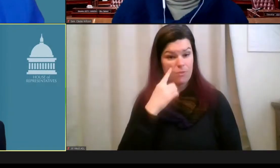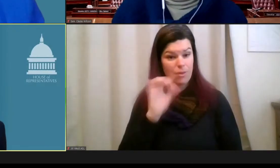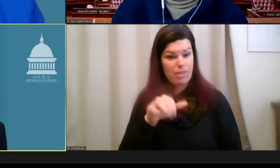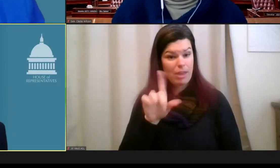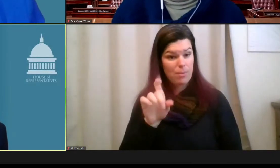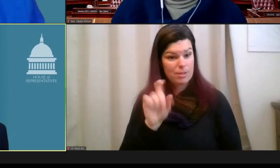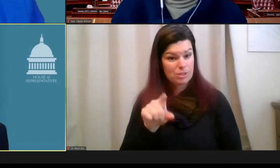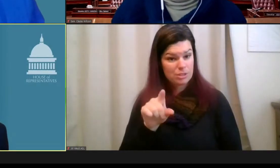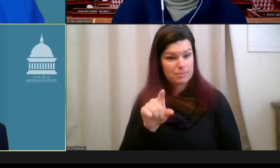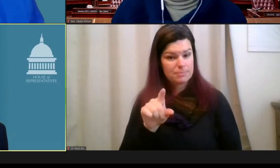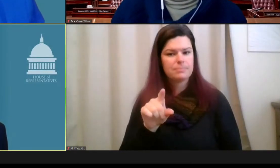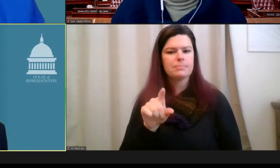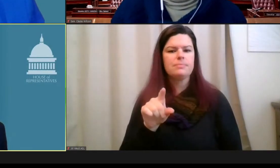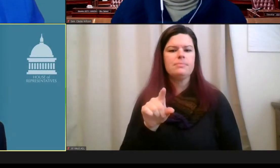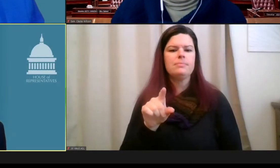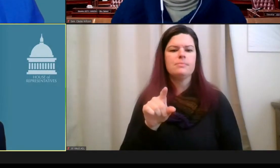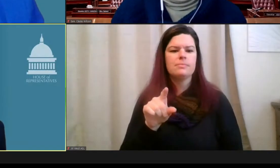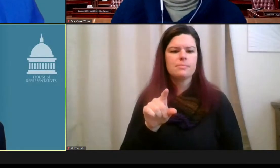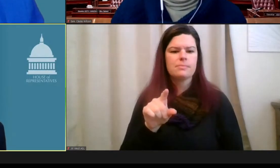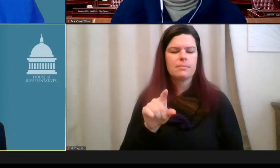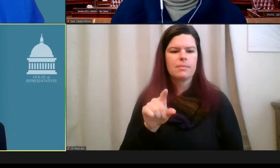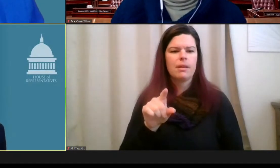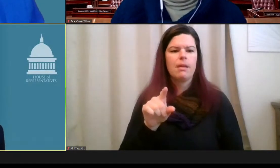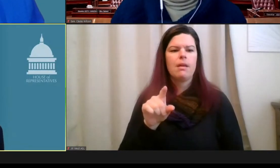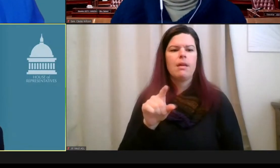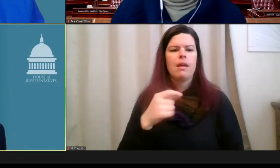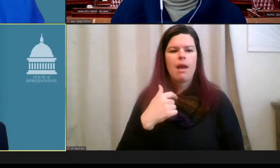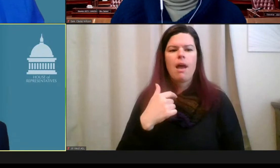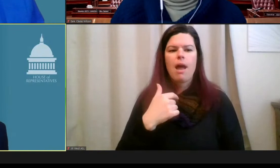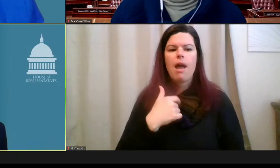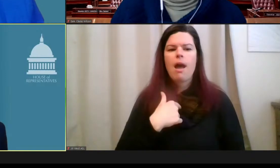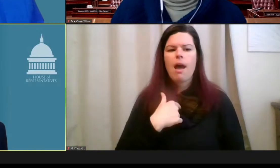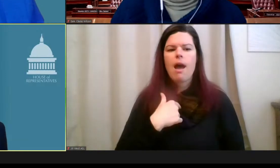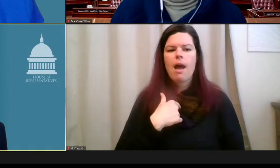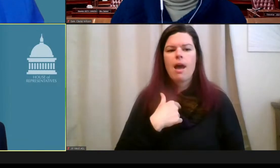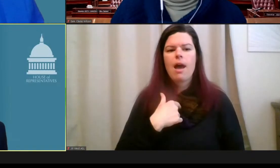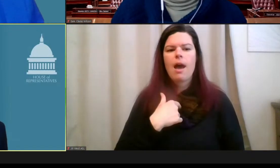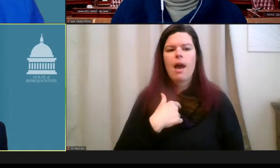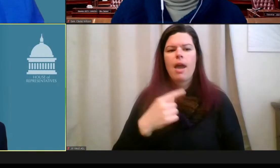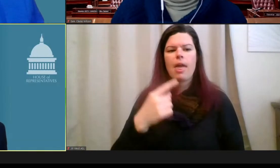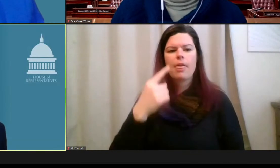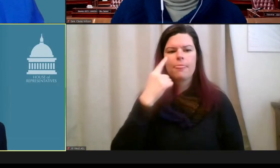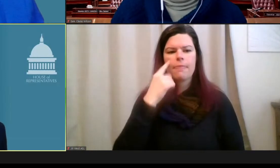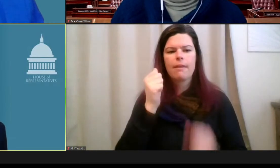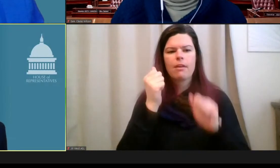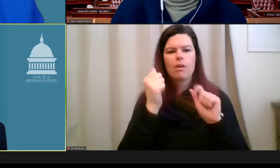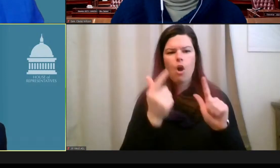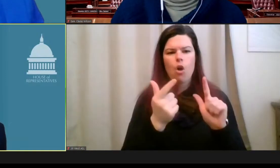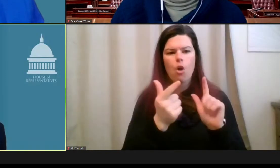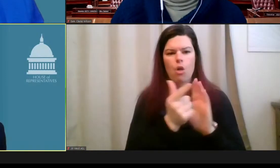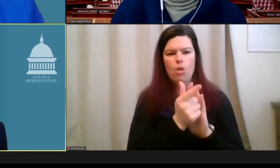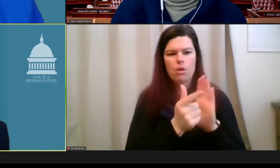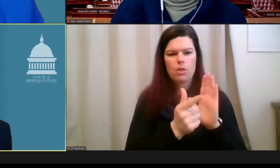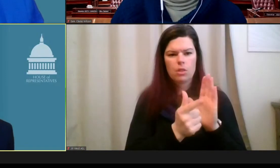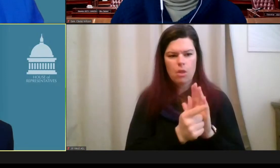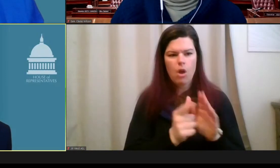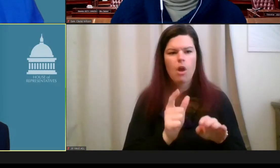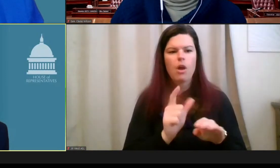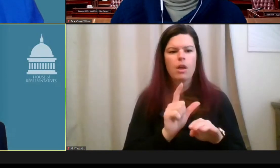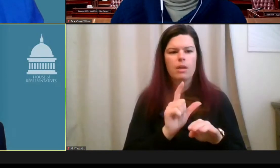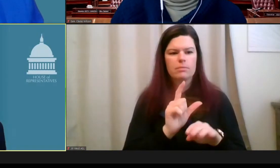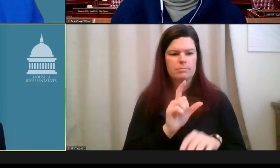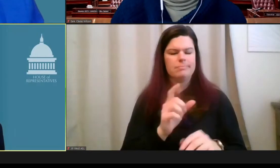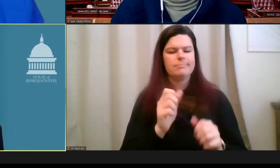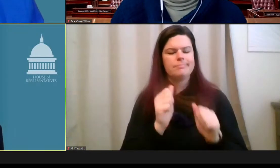by saying I believe that all our law enforcement should hold the sanctity of human life